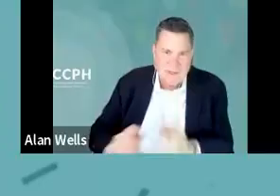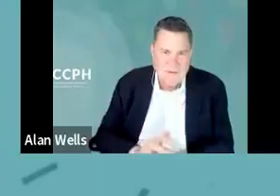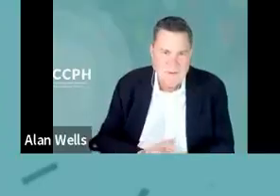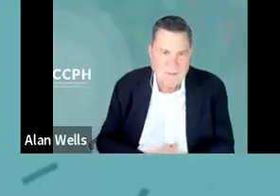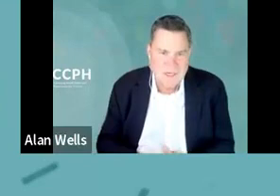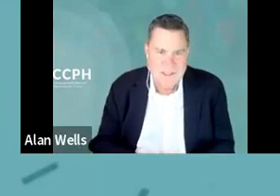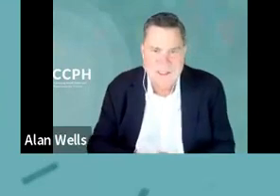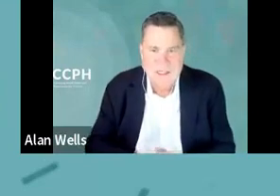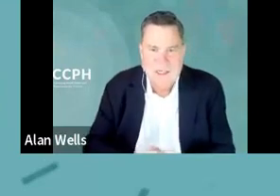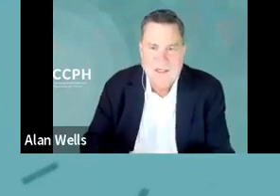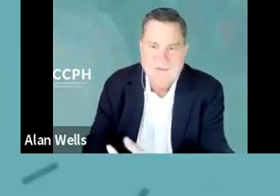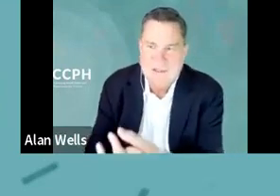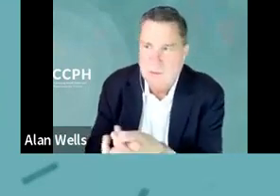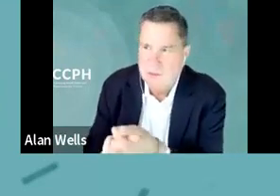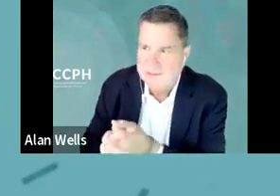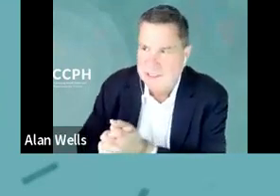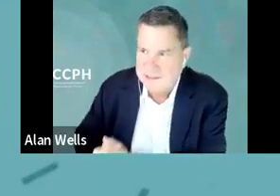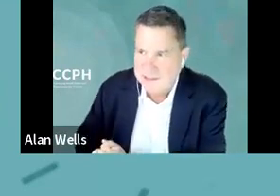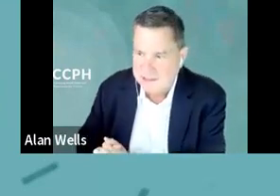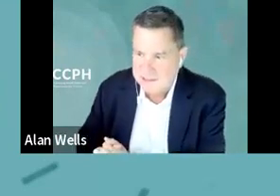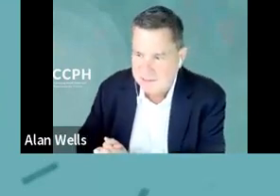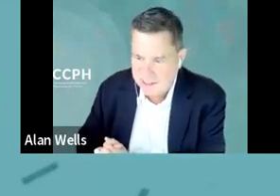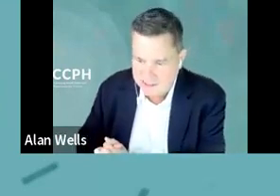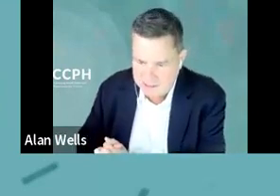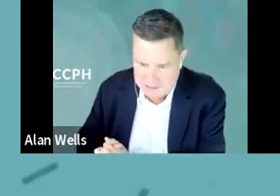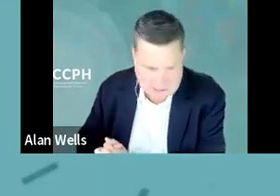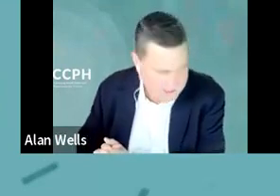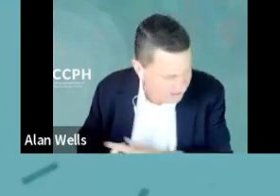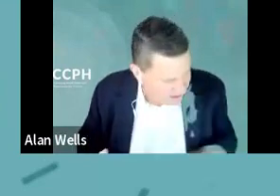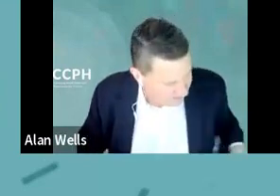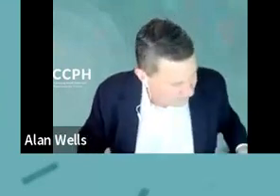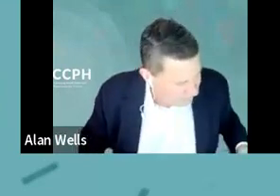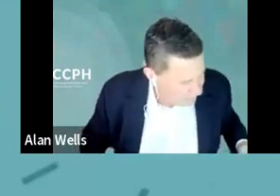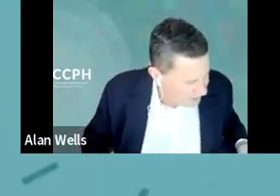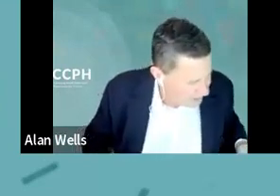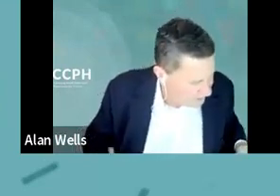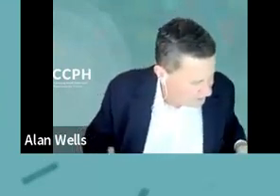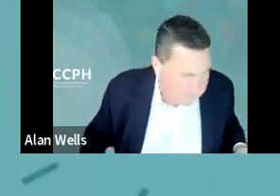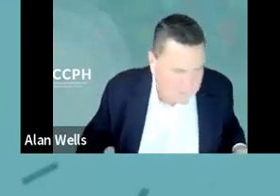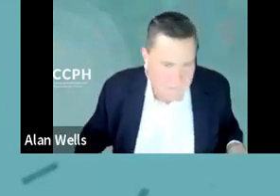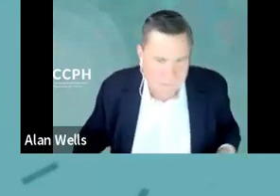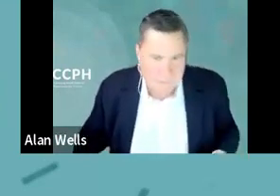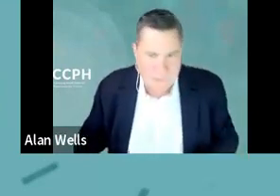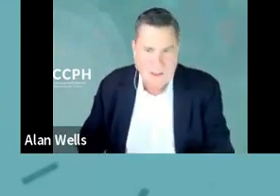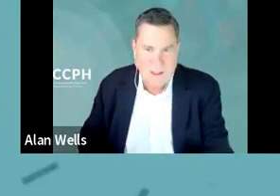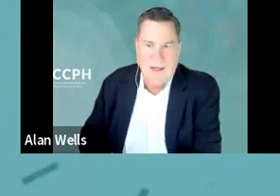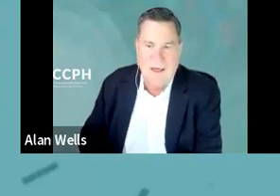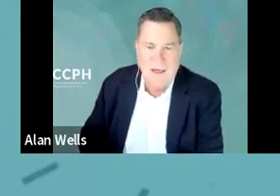Okay, so thank you very much. You can visit our website at CCPH for